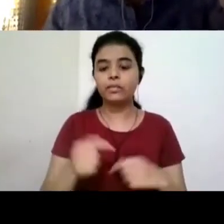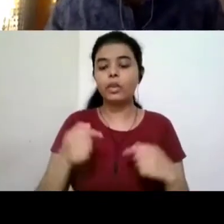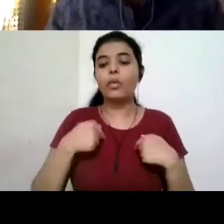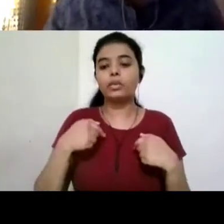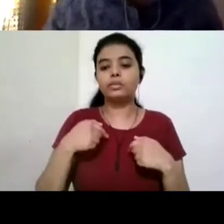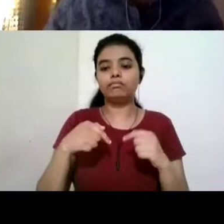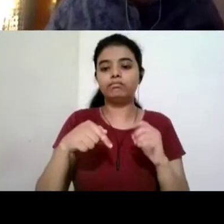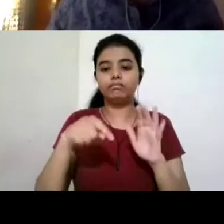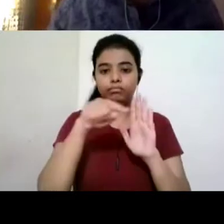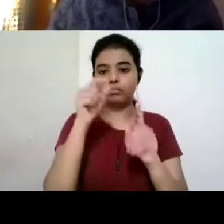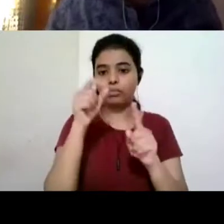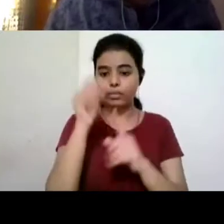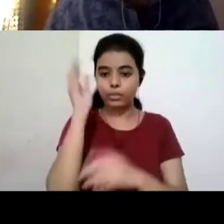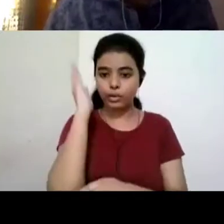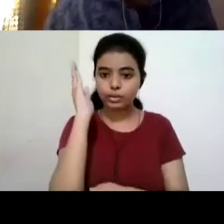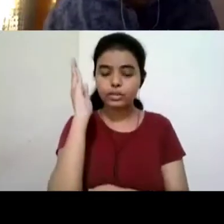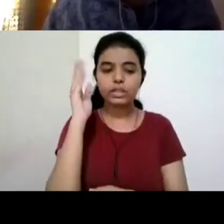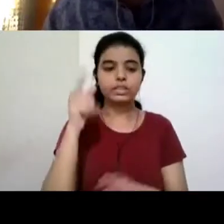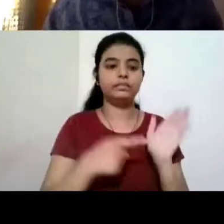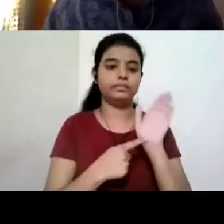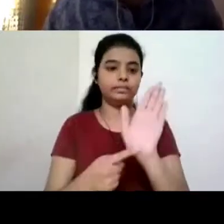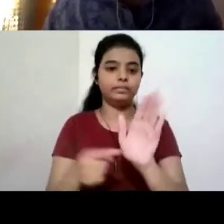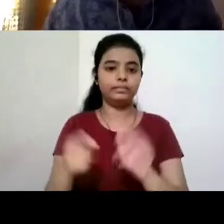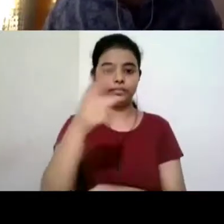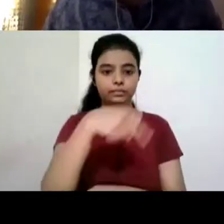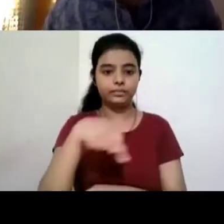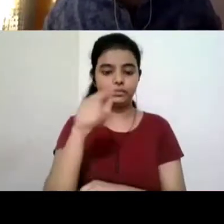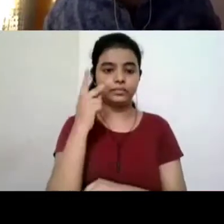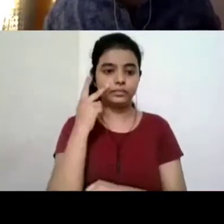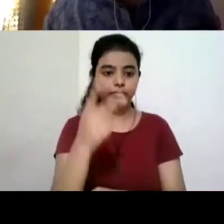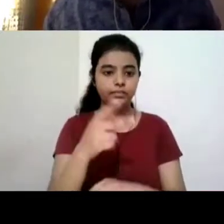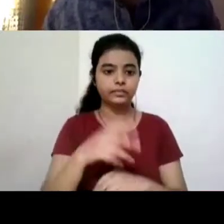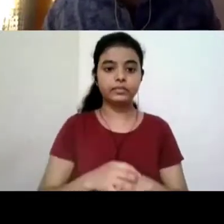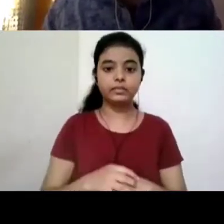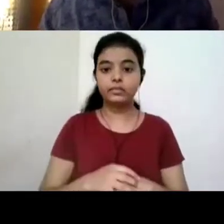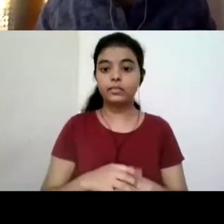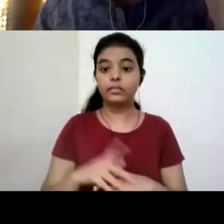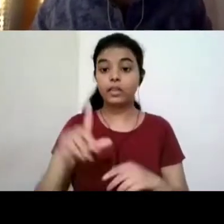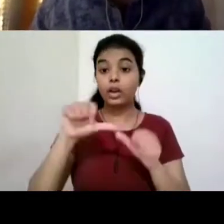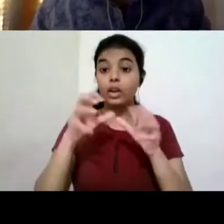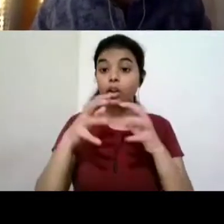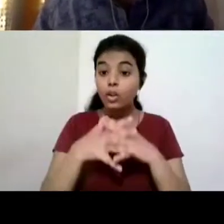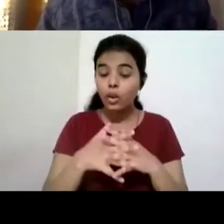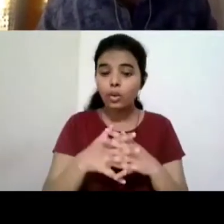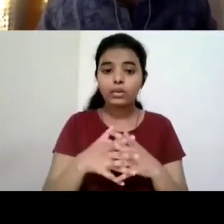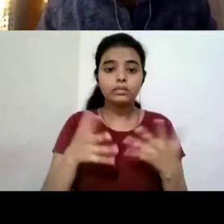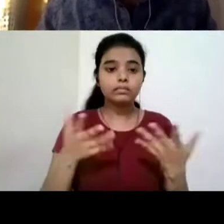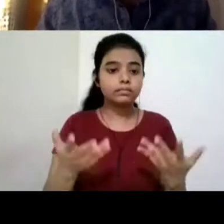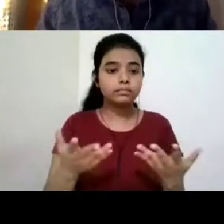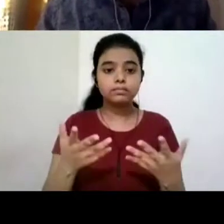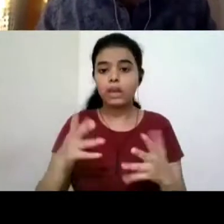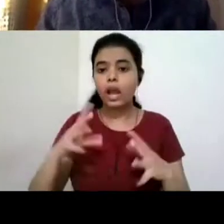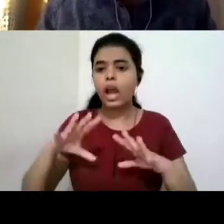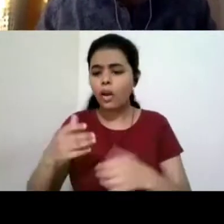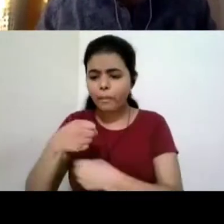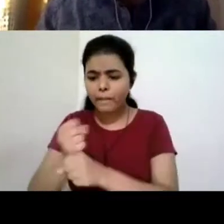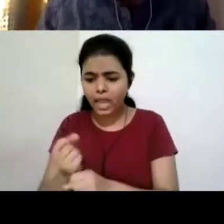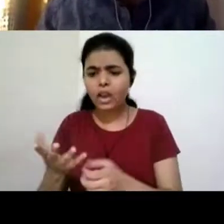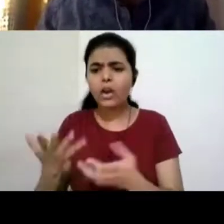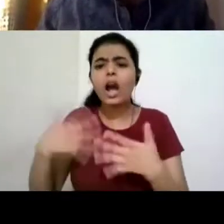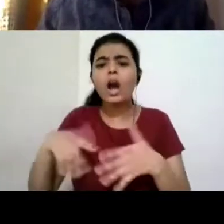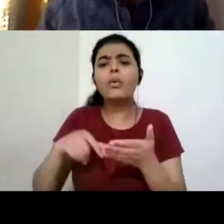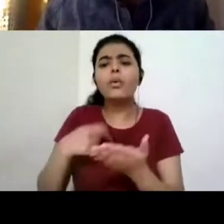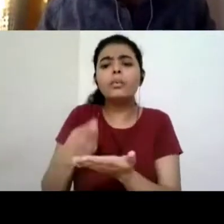presentation is like, I'll be firstly looking at how law is commonly construed and constructed,